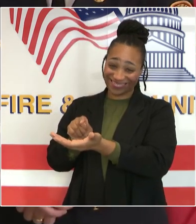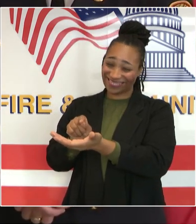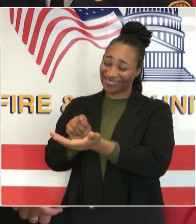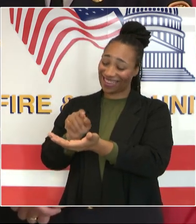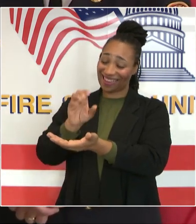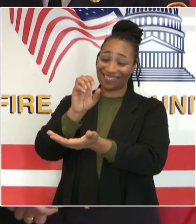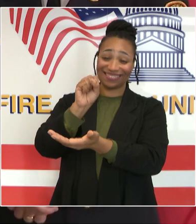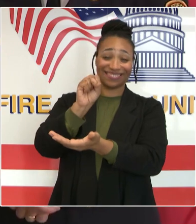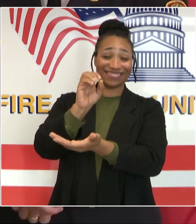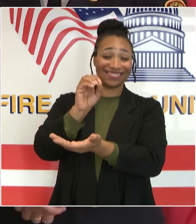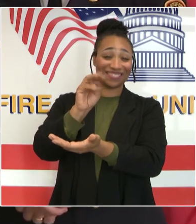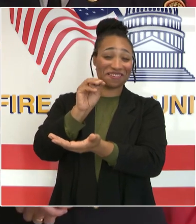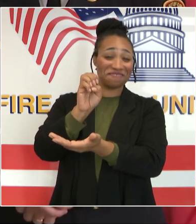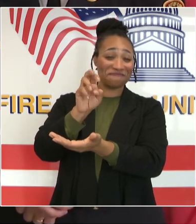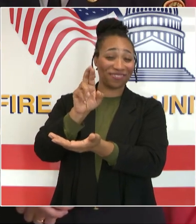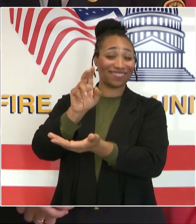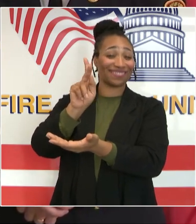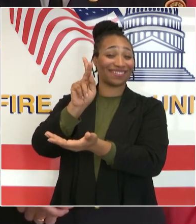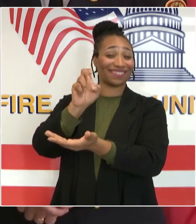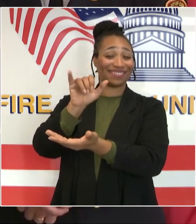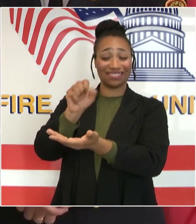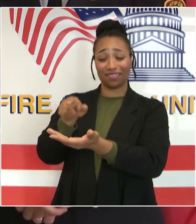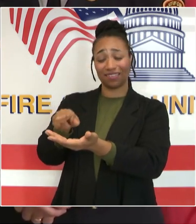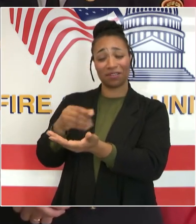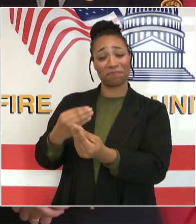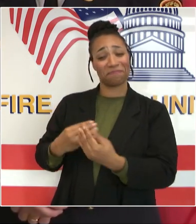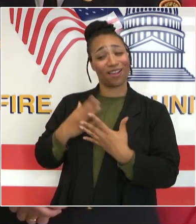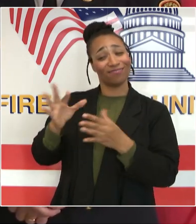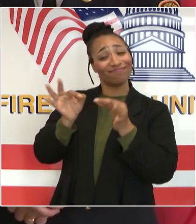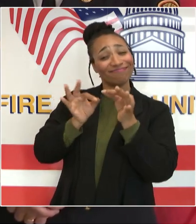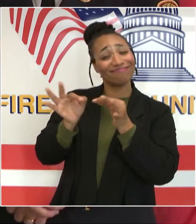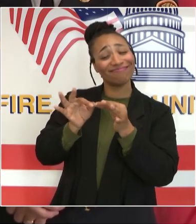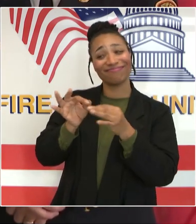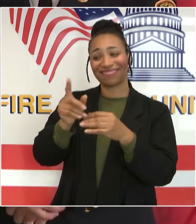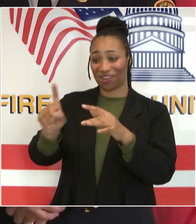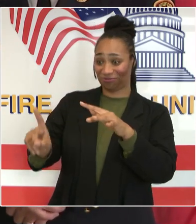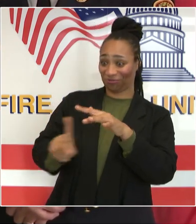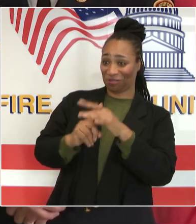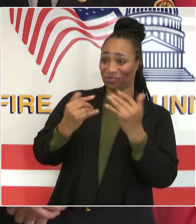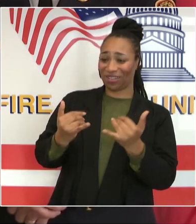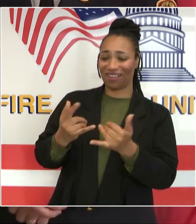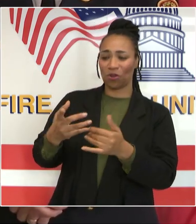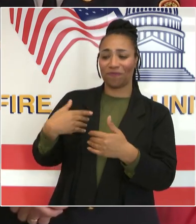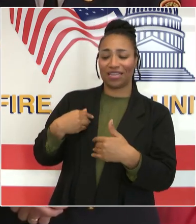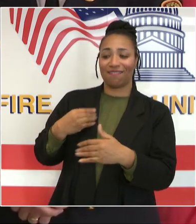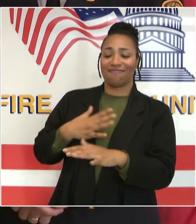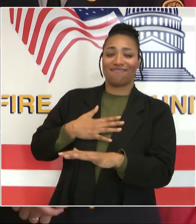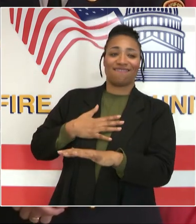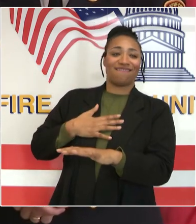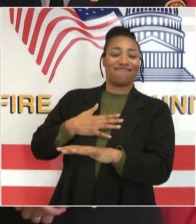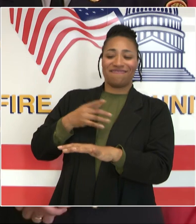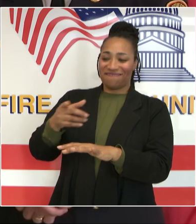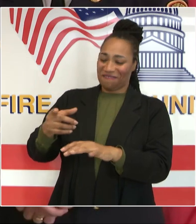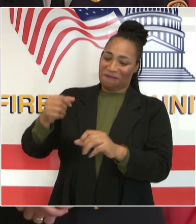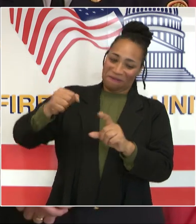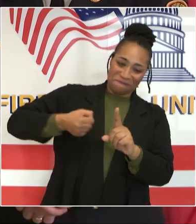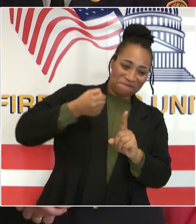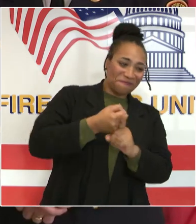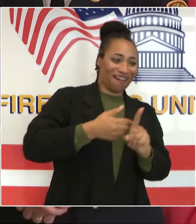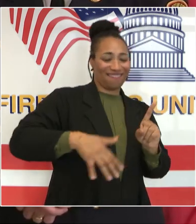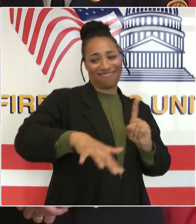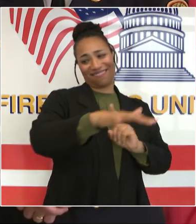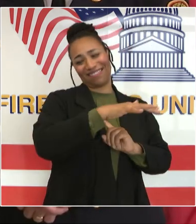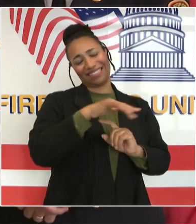Thank you for coming today and reminding us firsthand of the impact of and the tremendous need for the work that you do. Thank you. This morning's